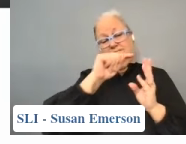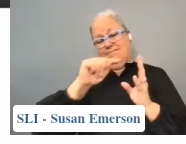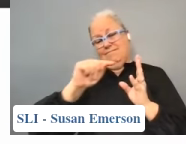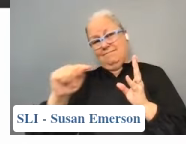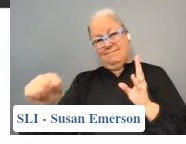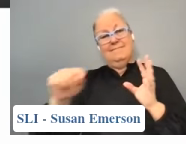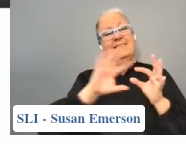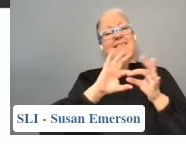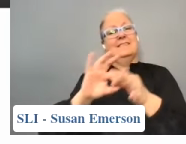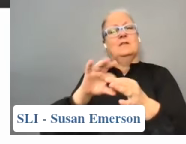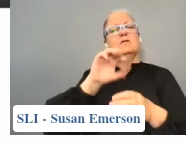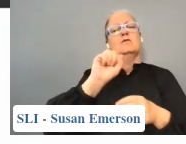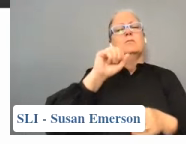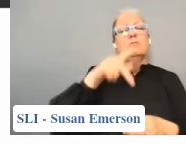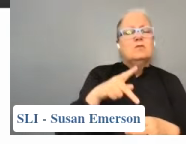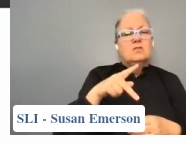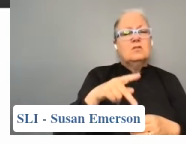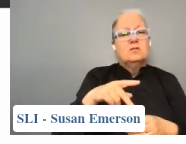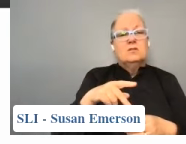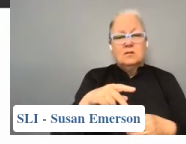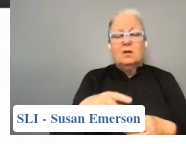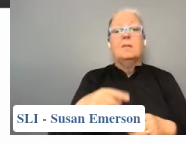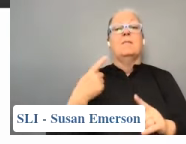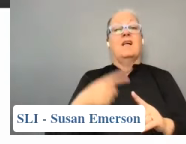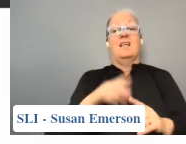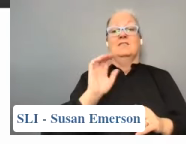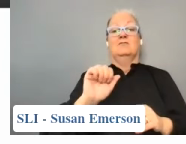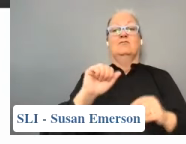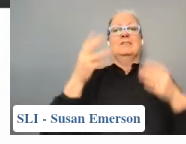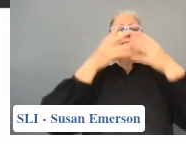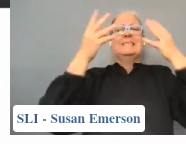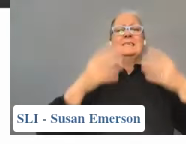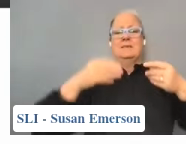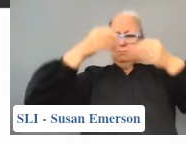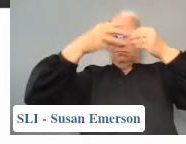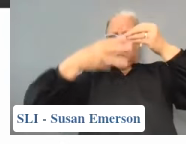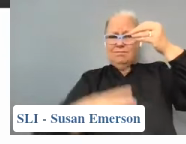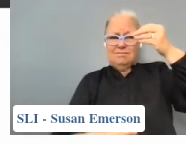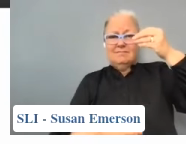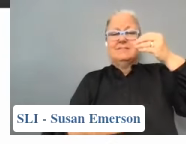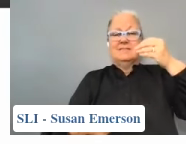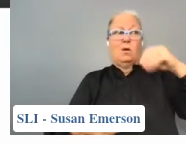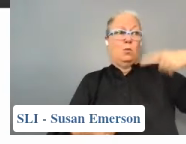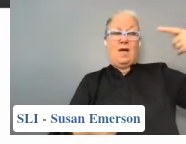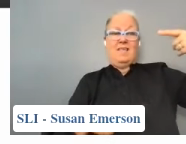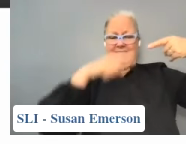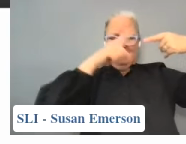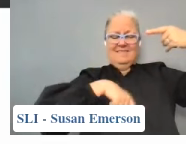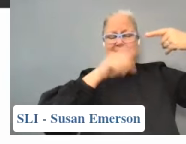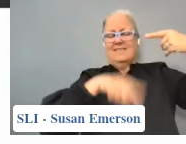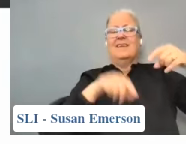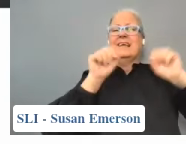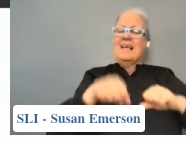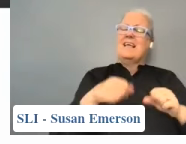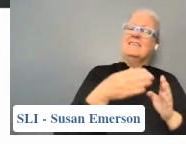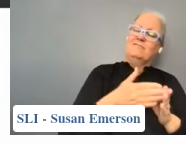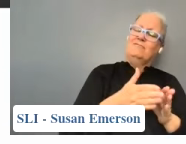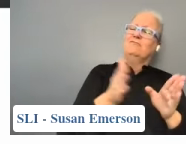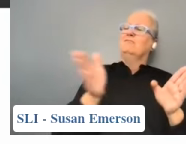protection and that make up a social protection system, we can see that there is so much more scope to